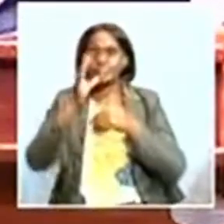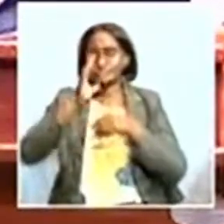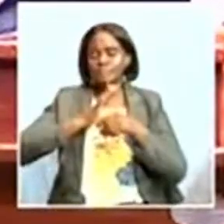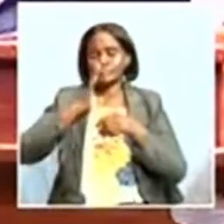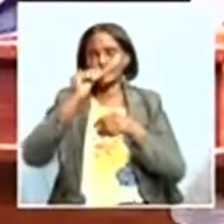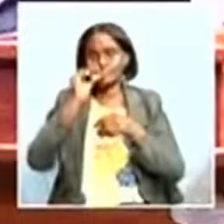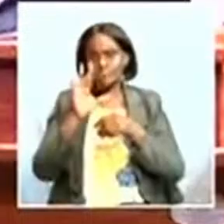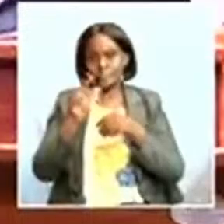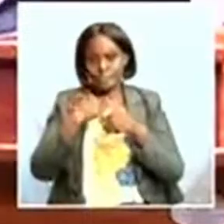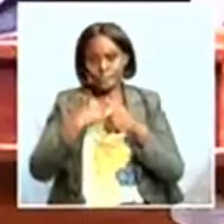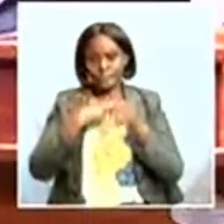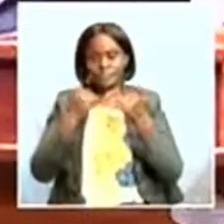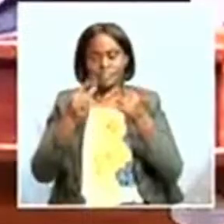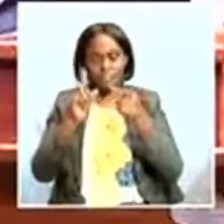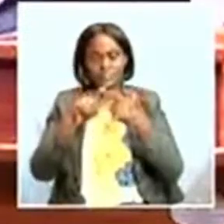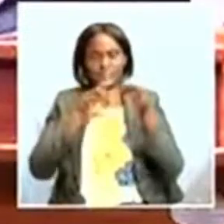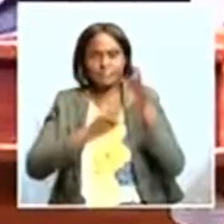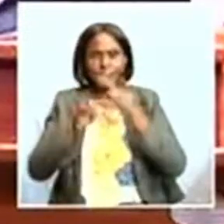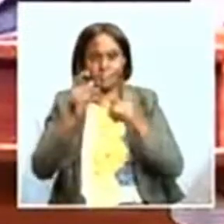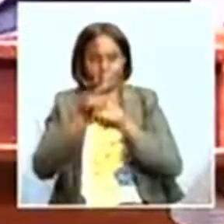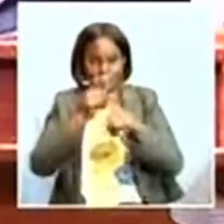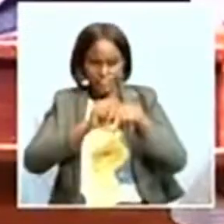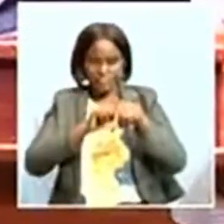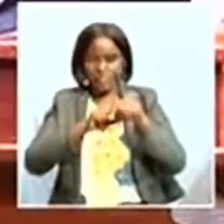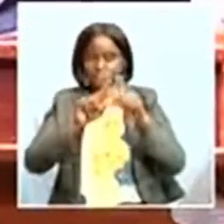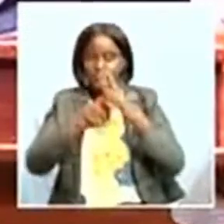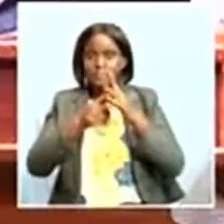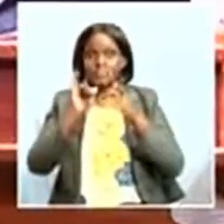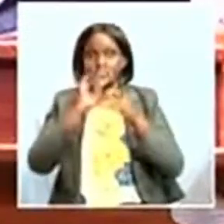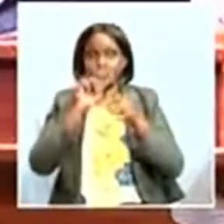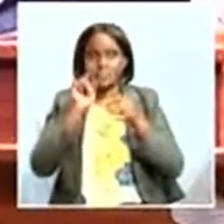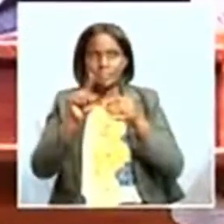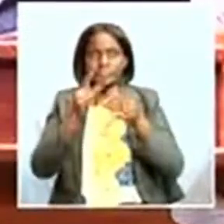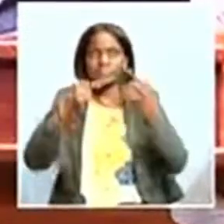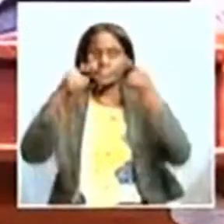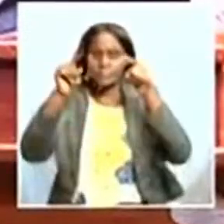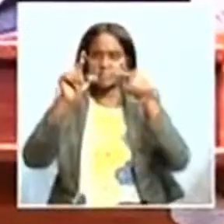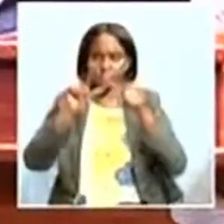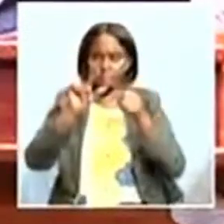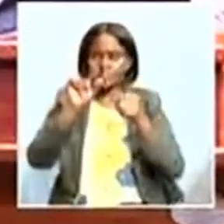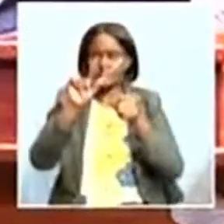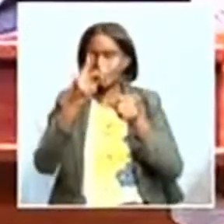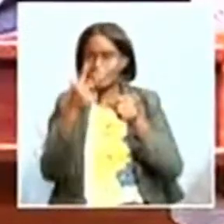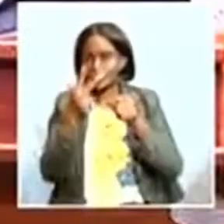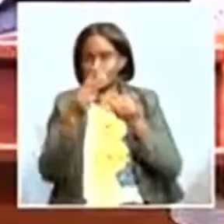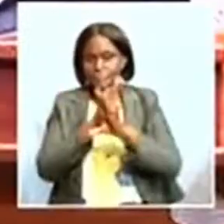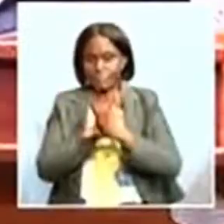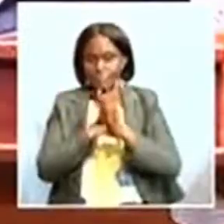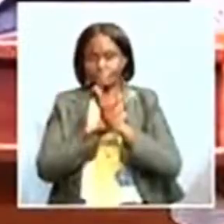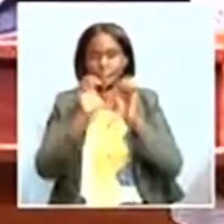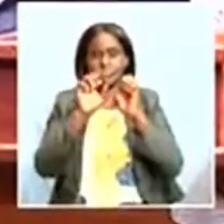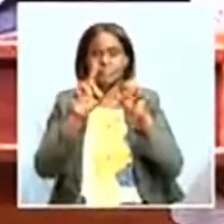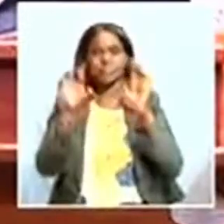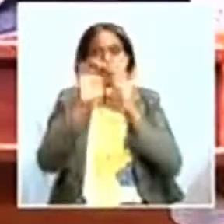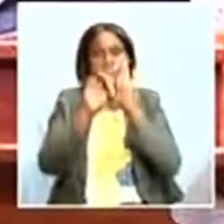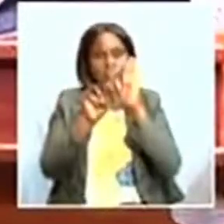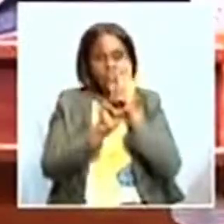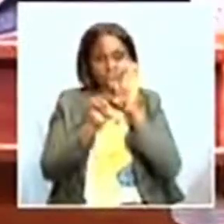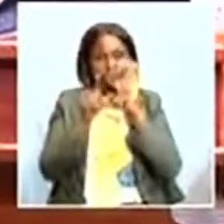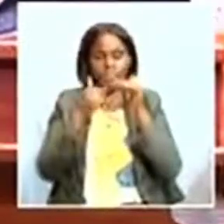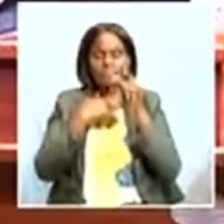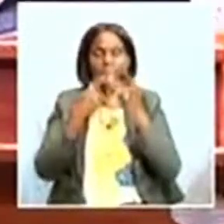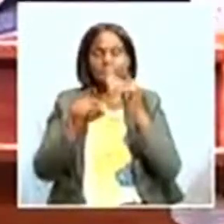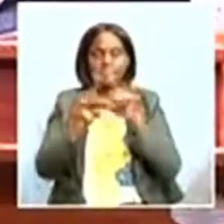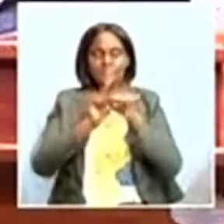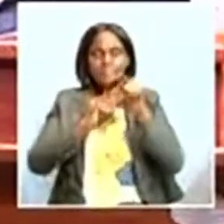Speaker, allow me to state from the outset that the progressive 2023 Zambia education curriculum has